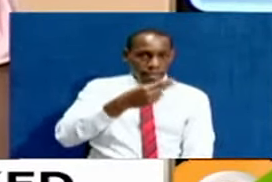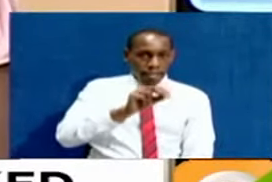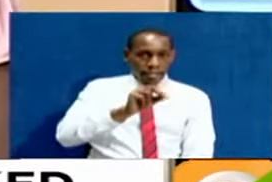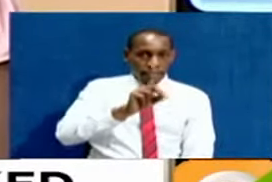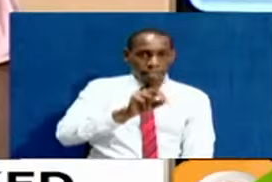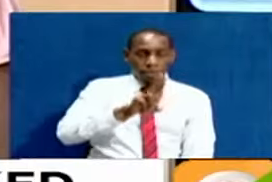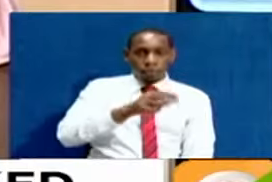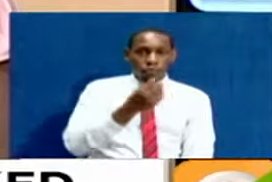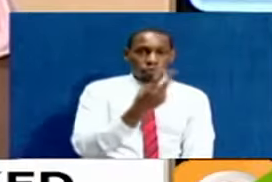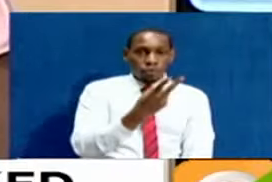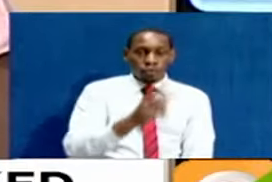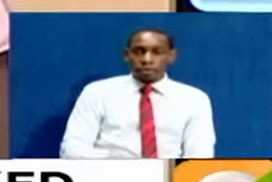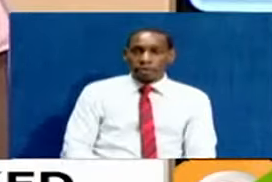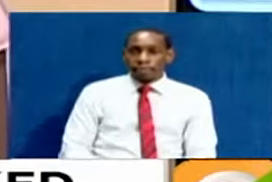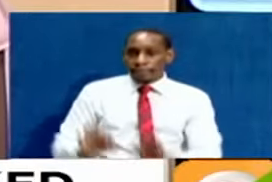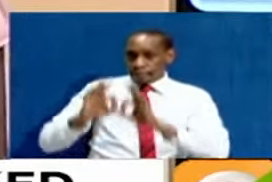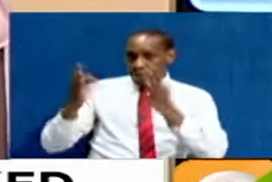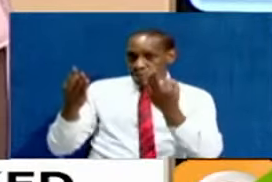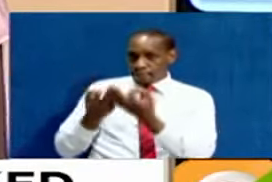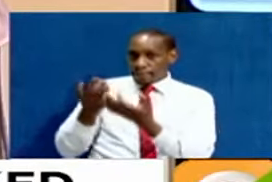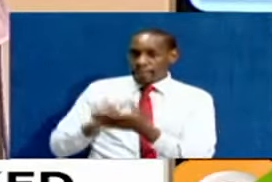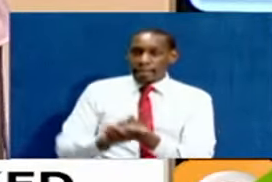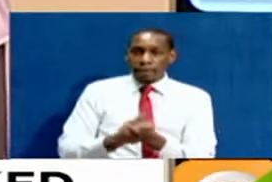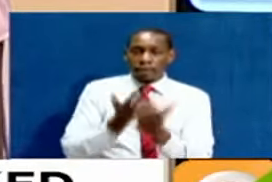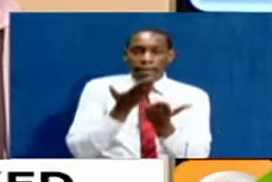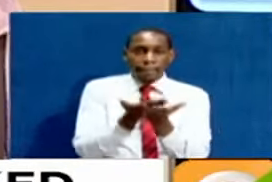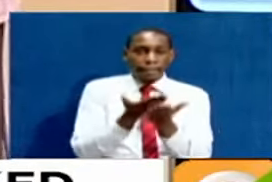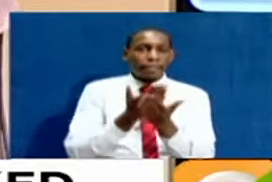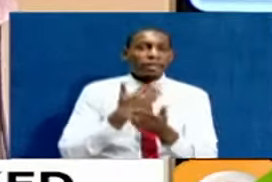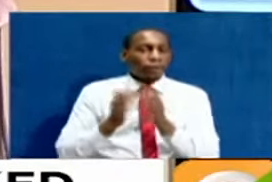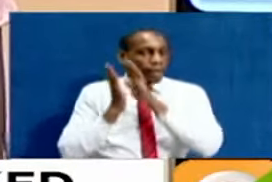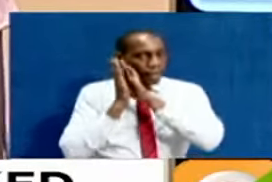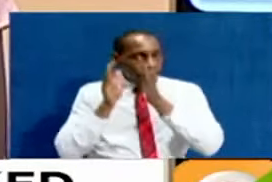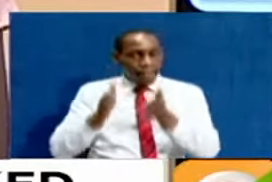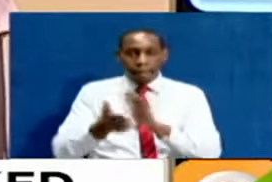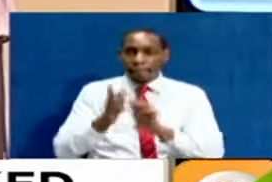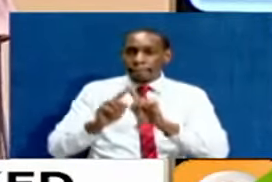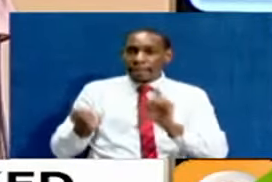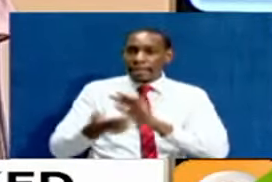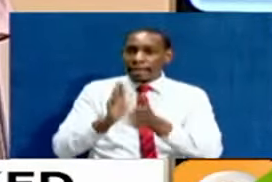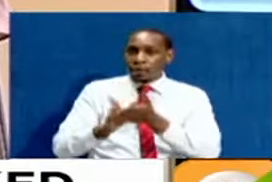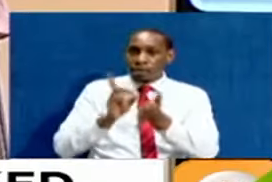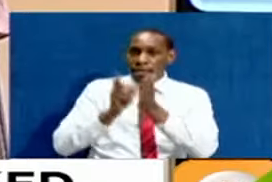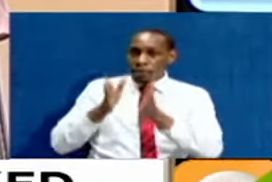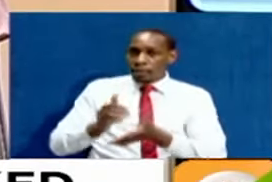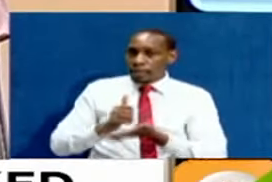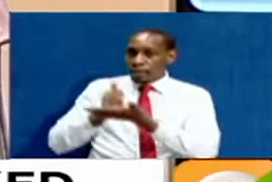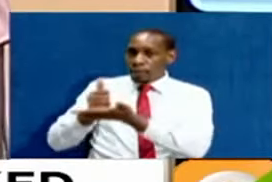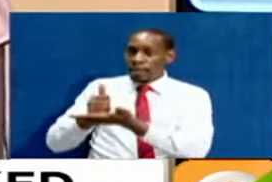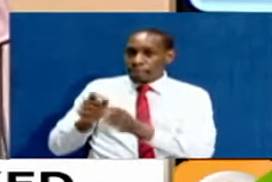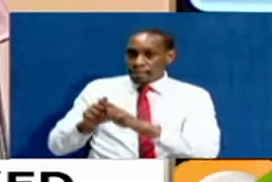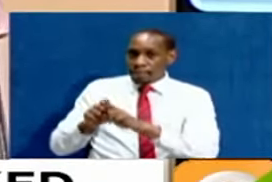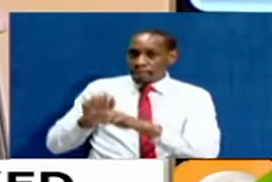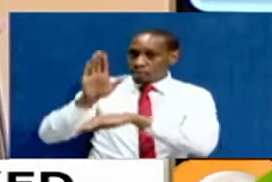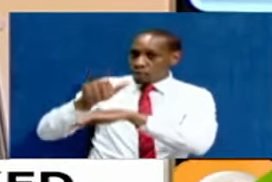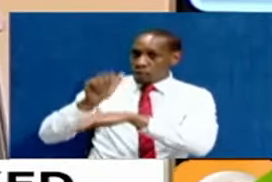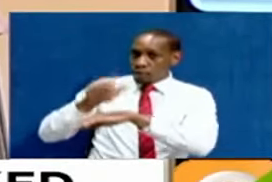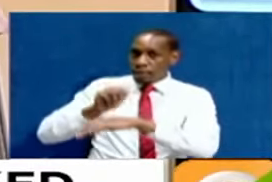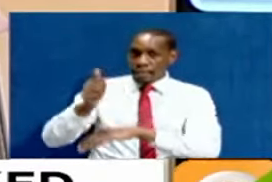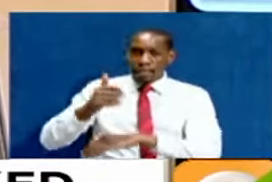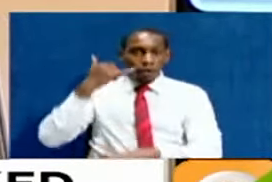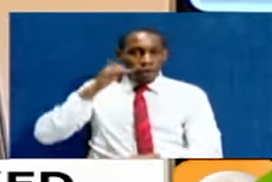two. And there was a family there that was begging for a bed, and there were none. In fact, the doctor was helping them and calling,